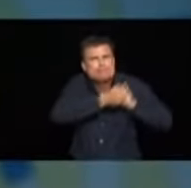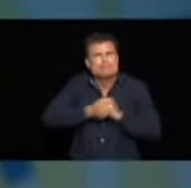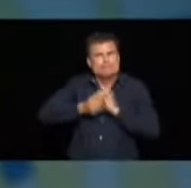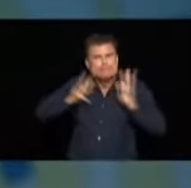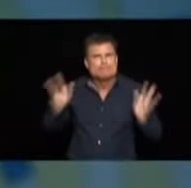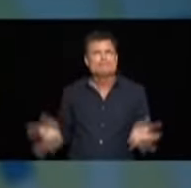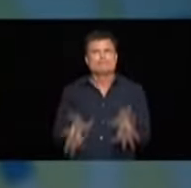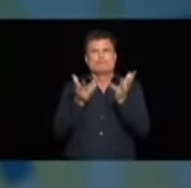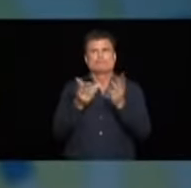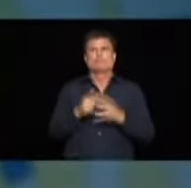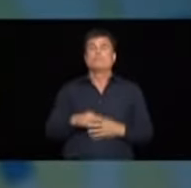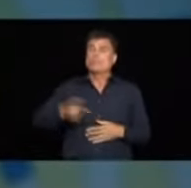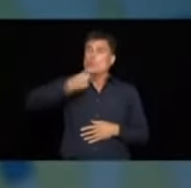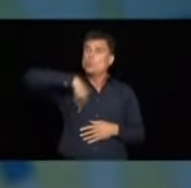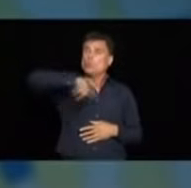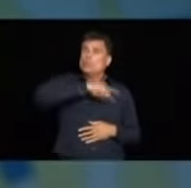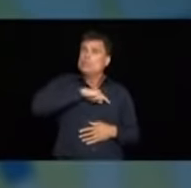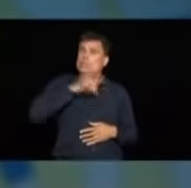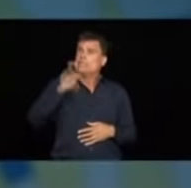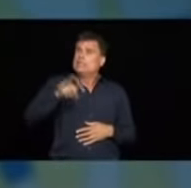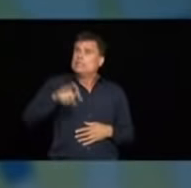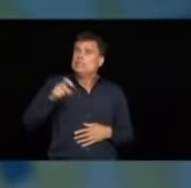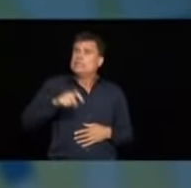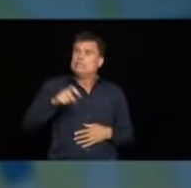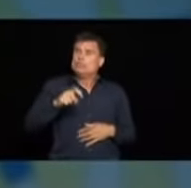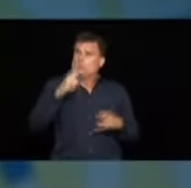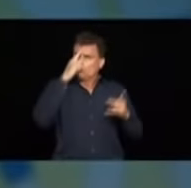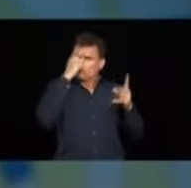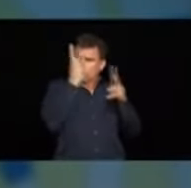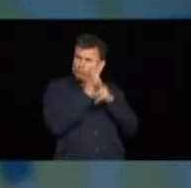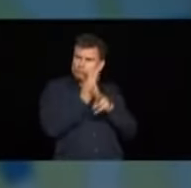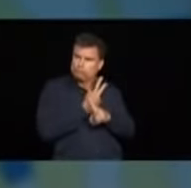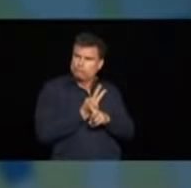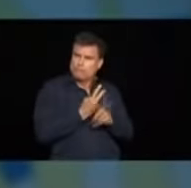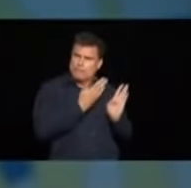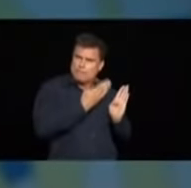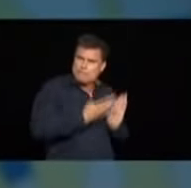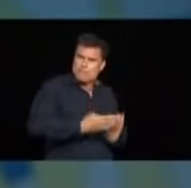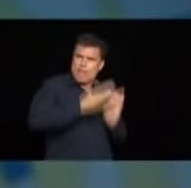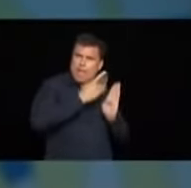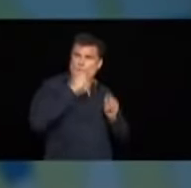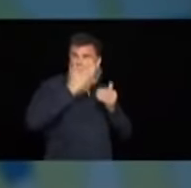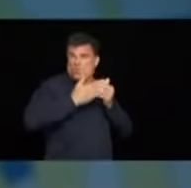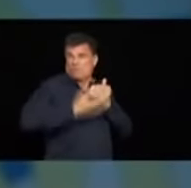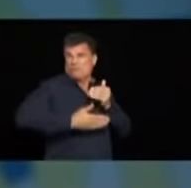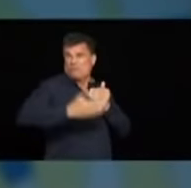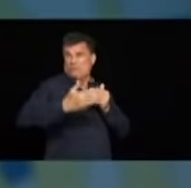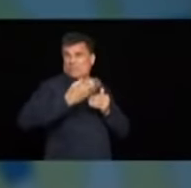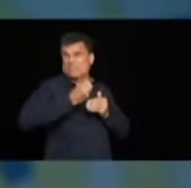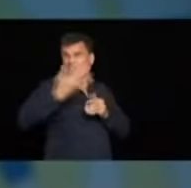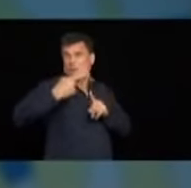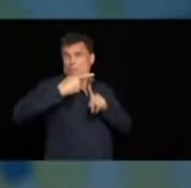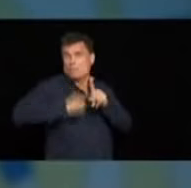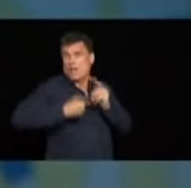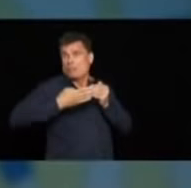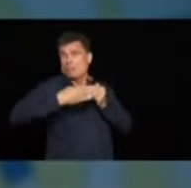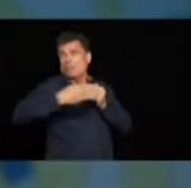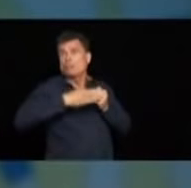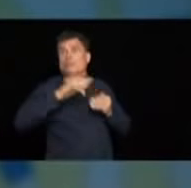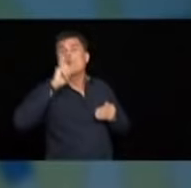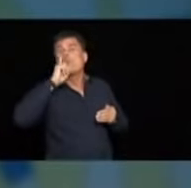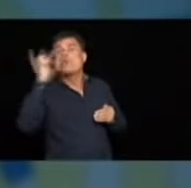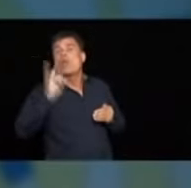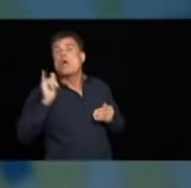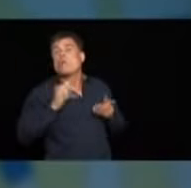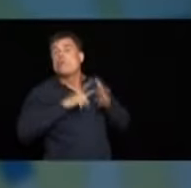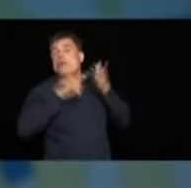prepare for what we need to prepare for in the coming few months, and that will involve